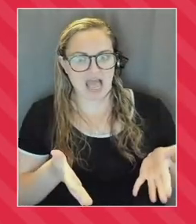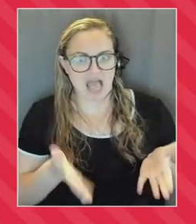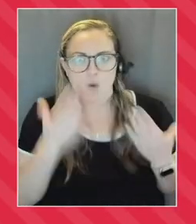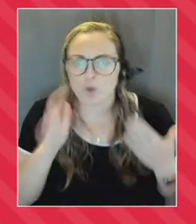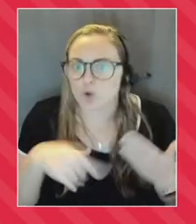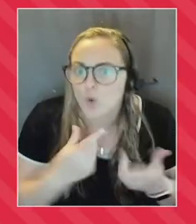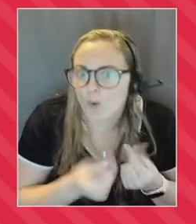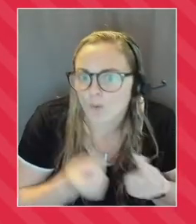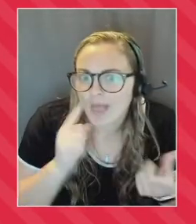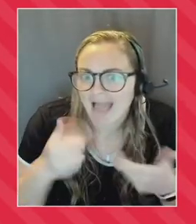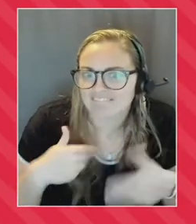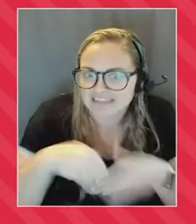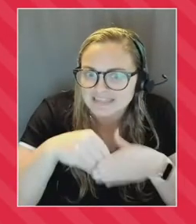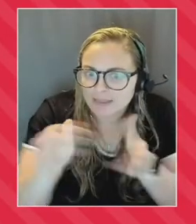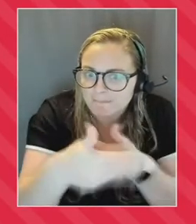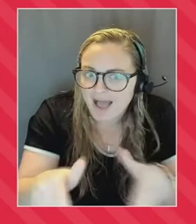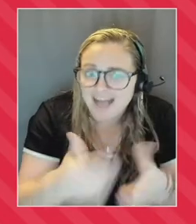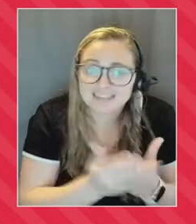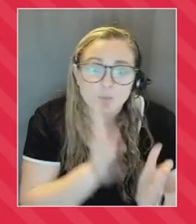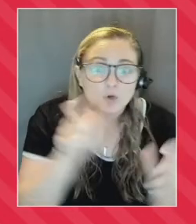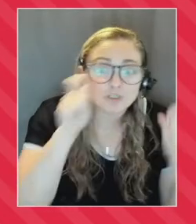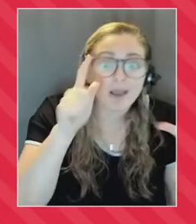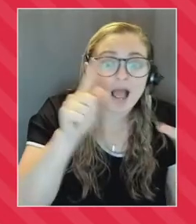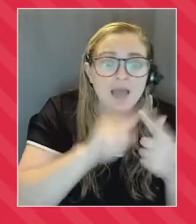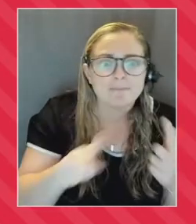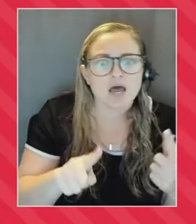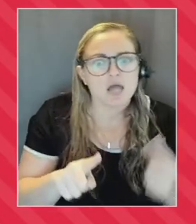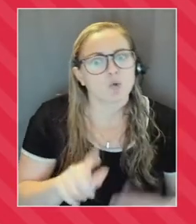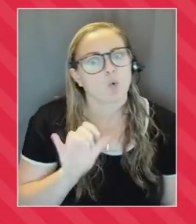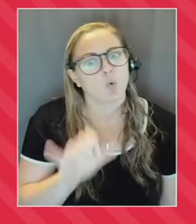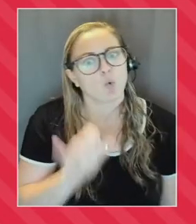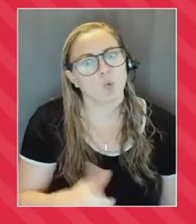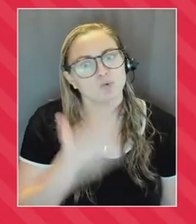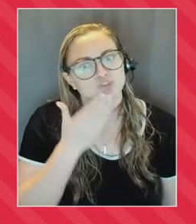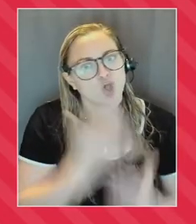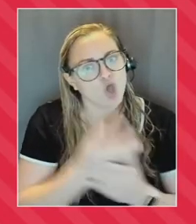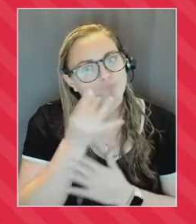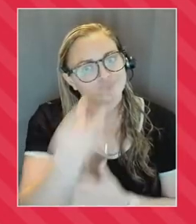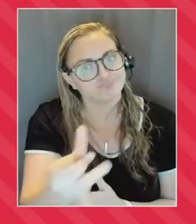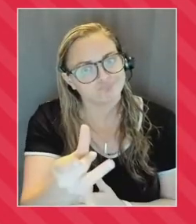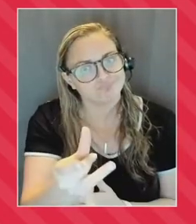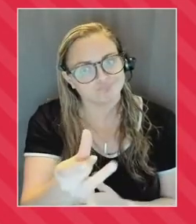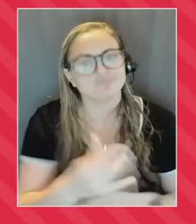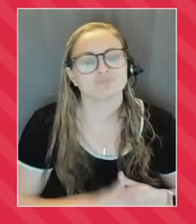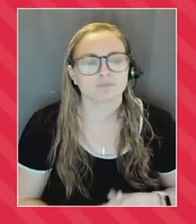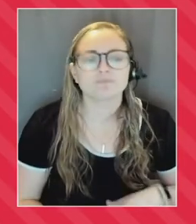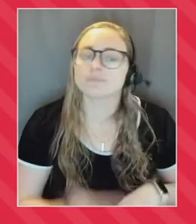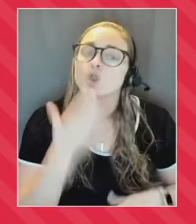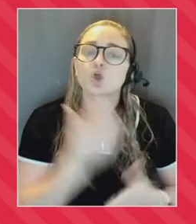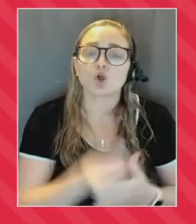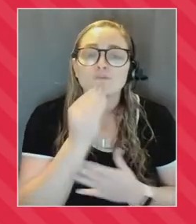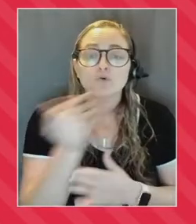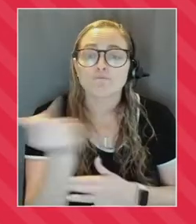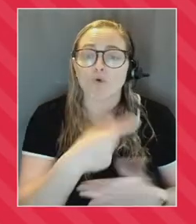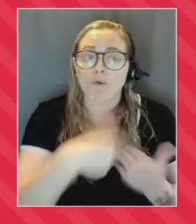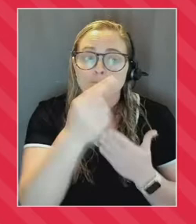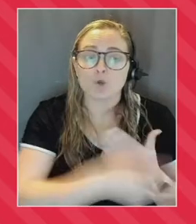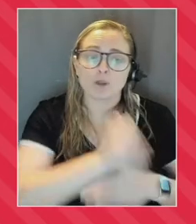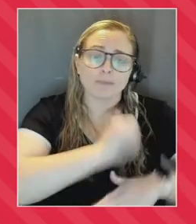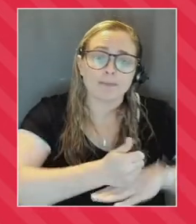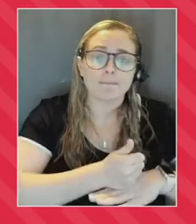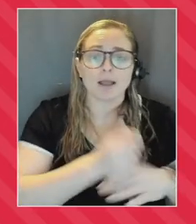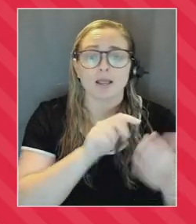So there's some things that were surprises. It felt good to eat a lot of that fresh stuff. The Good Food for All program is implemented by community partners,